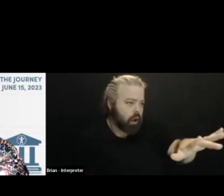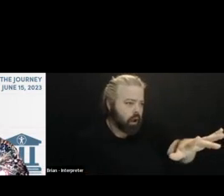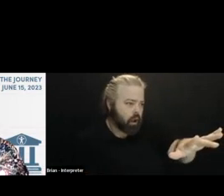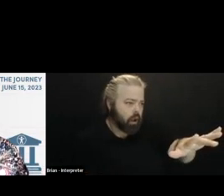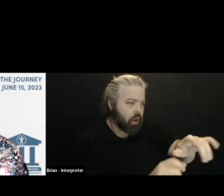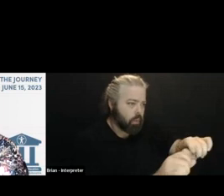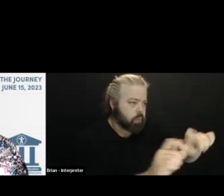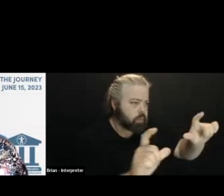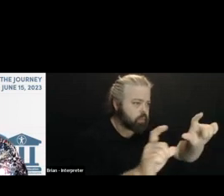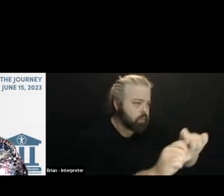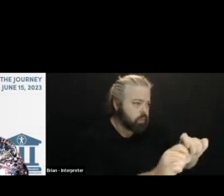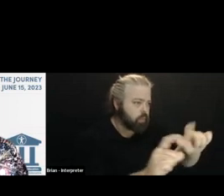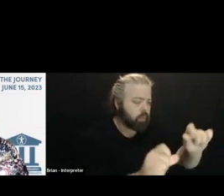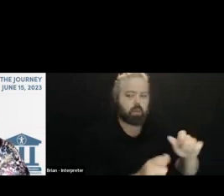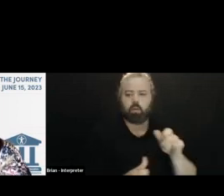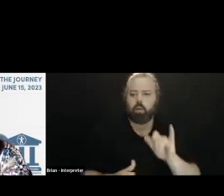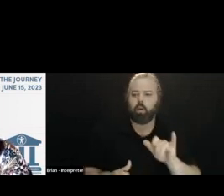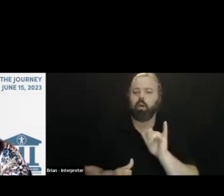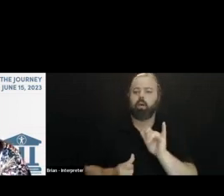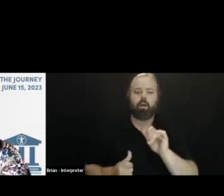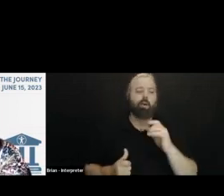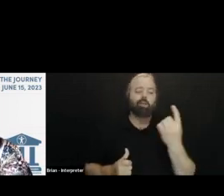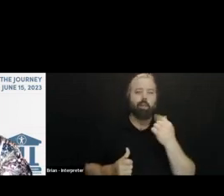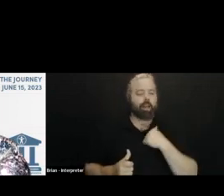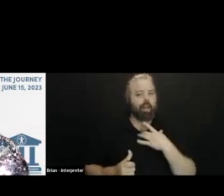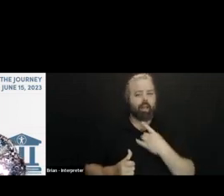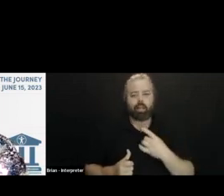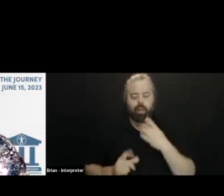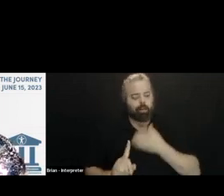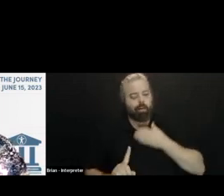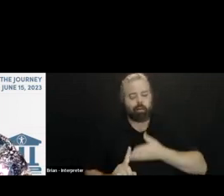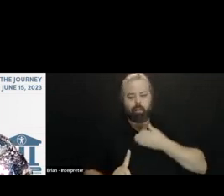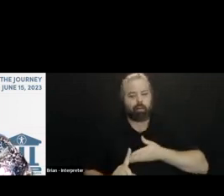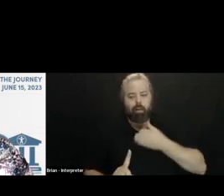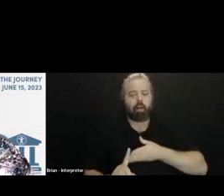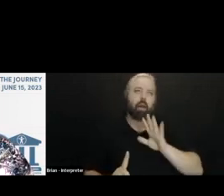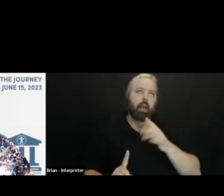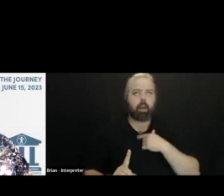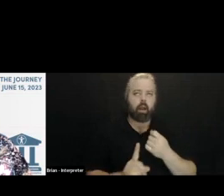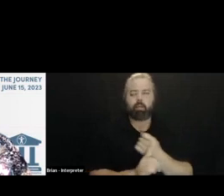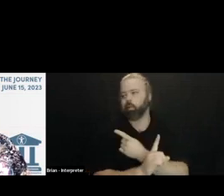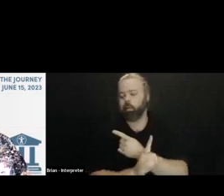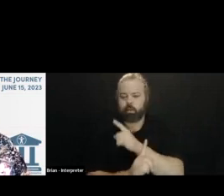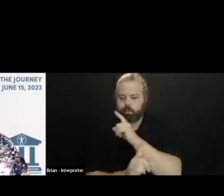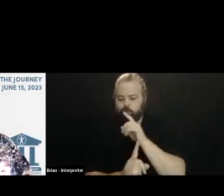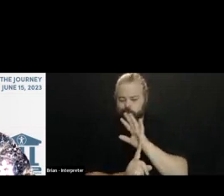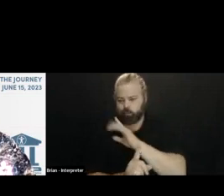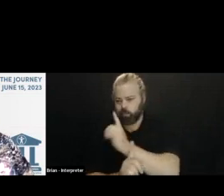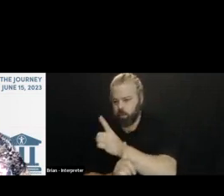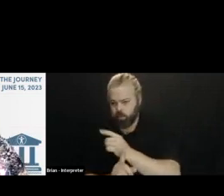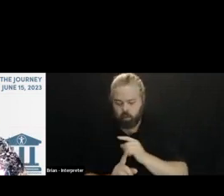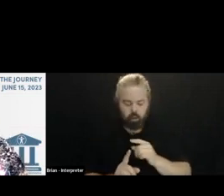nice stuff. So something I like to harp on a lot, and this is sort of getting away from the testing part for just a minute, but just so I can mention